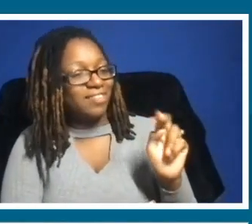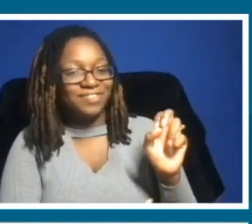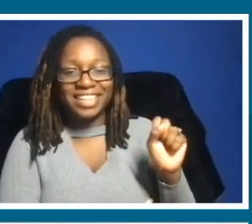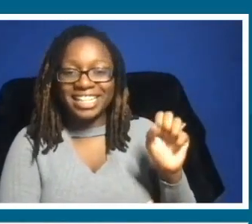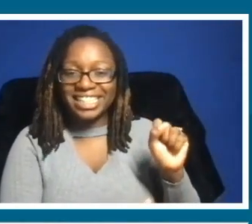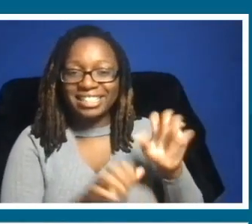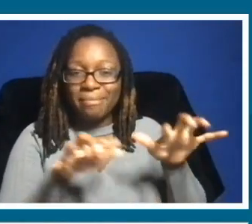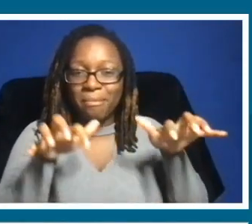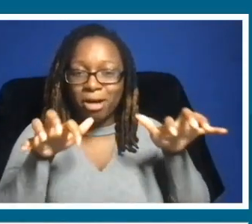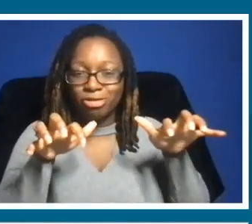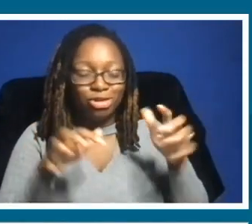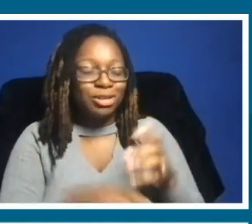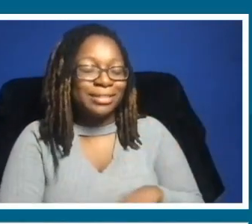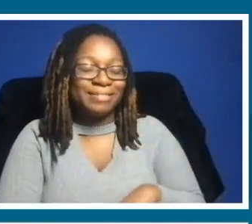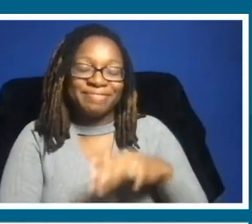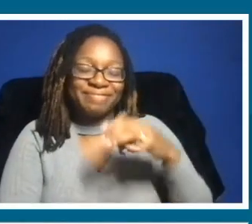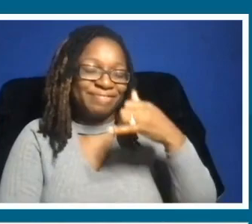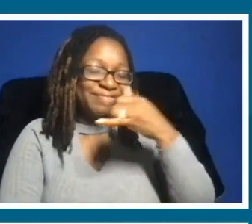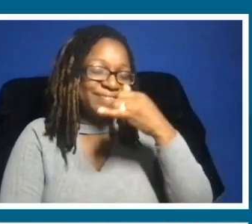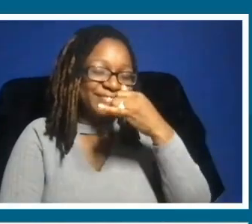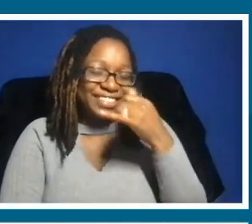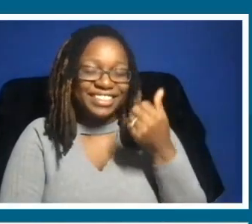Fabulous. Fabulous.